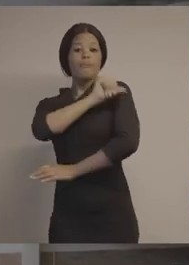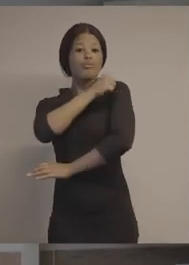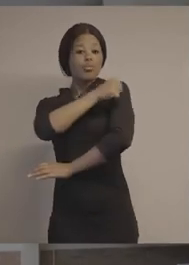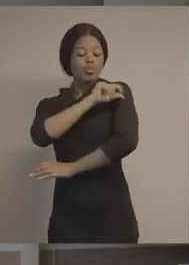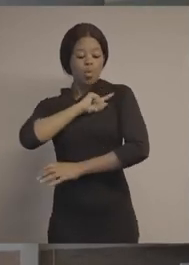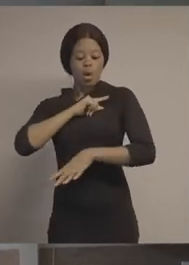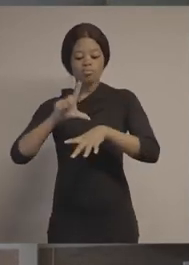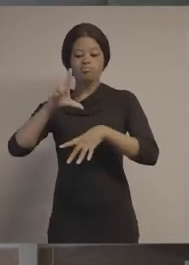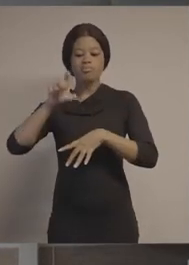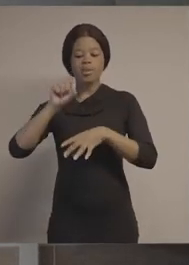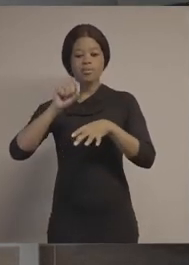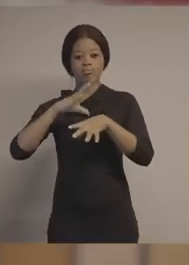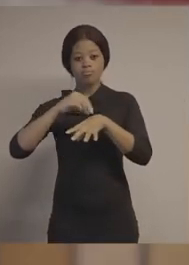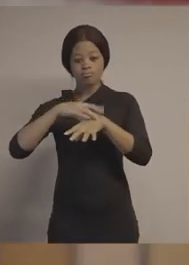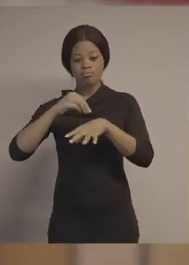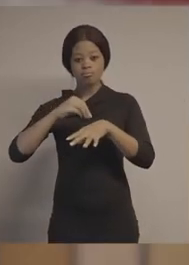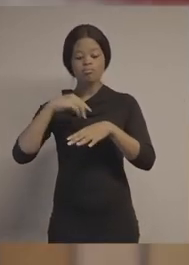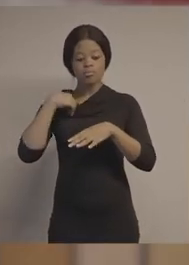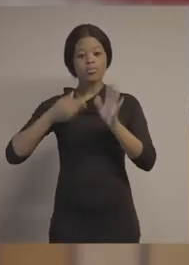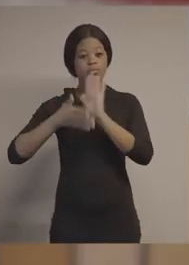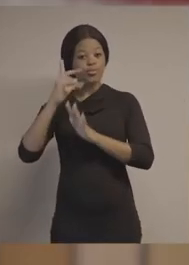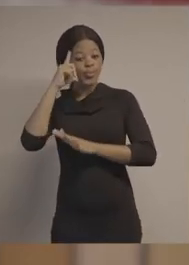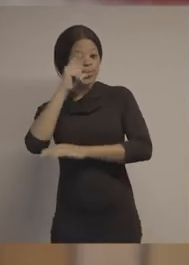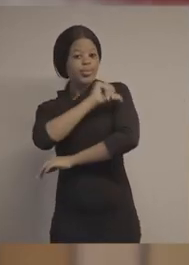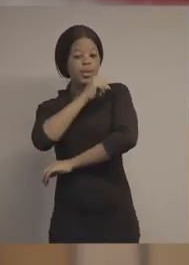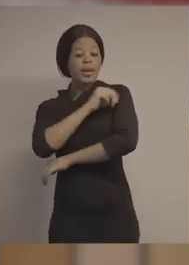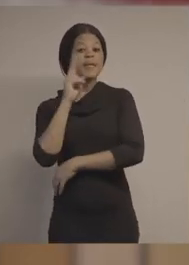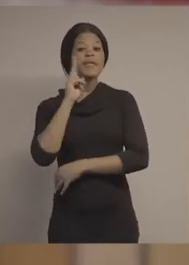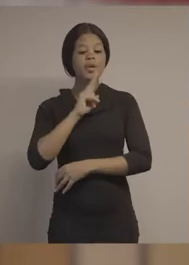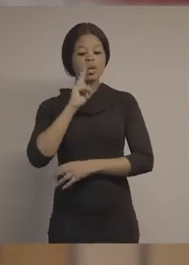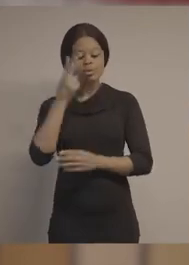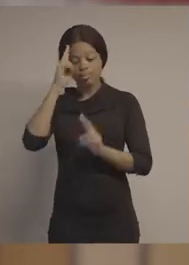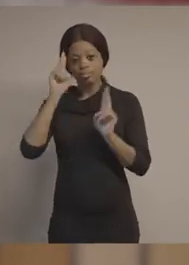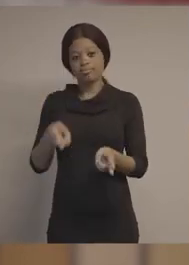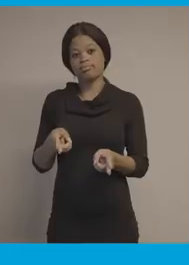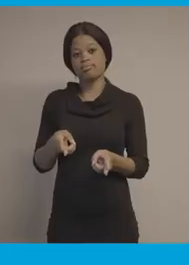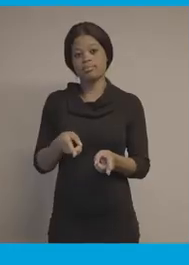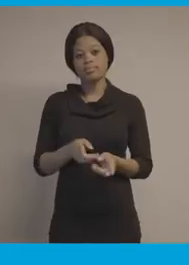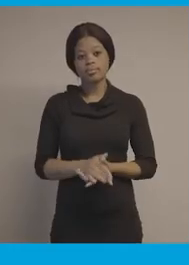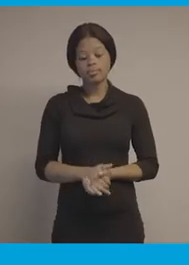to hospital because he was over 70. So he had to be admitted in hospital and the Friday he passed away.